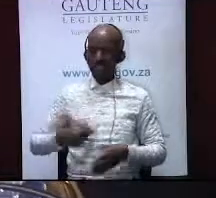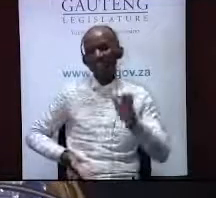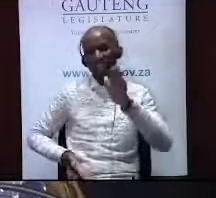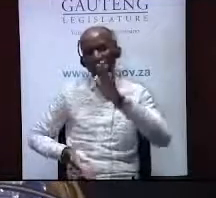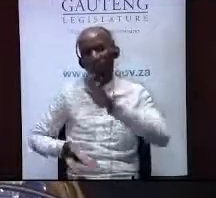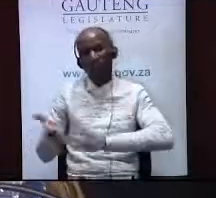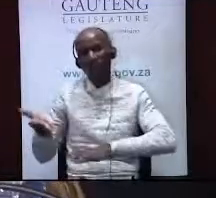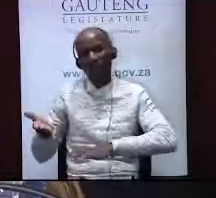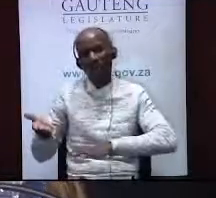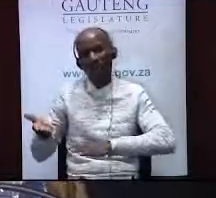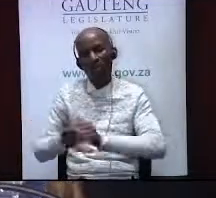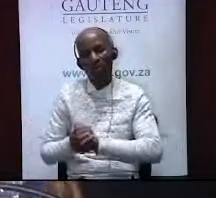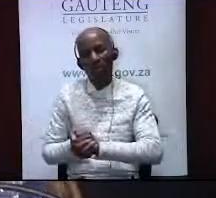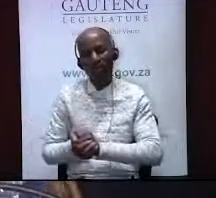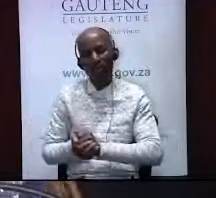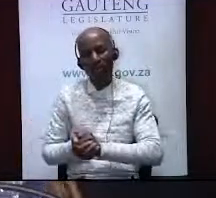tsamaya